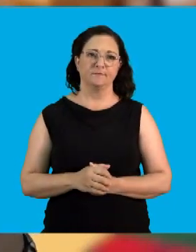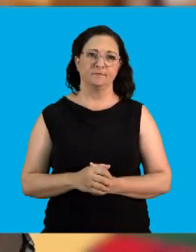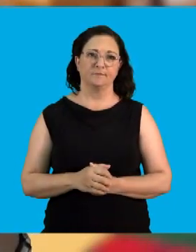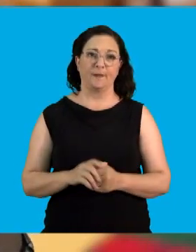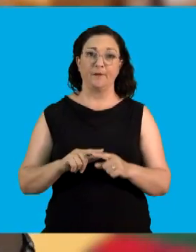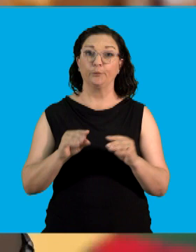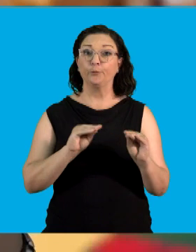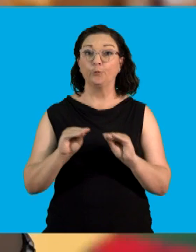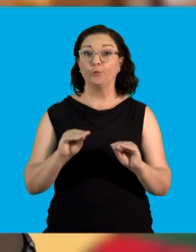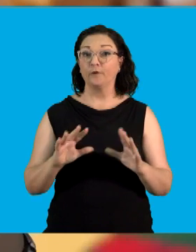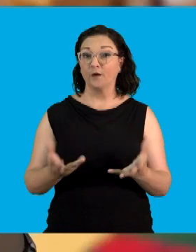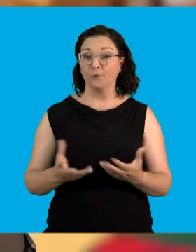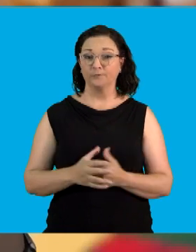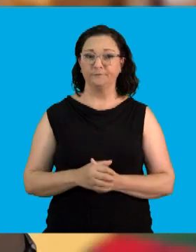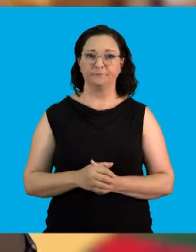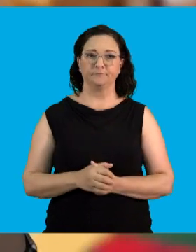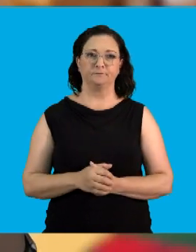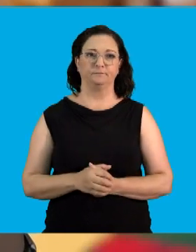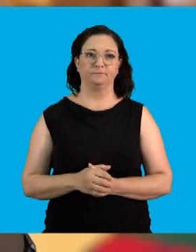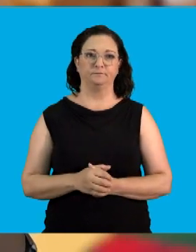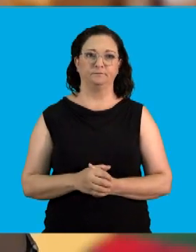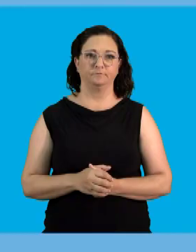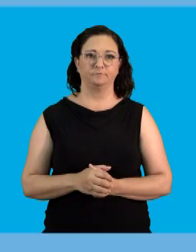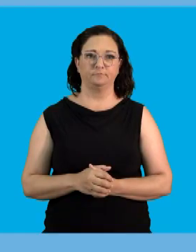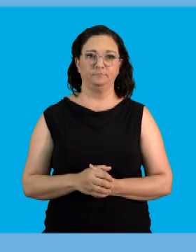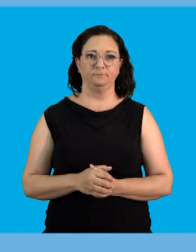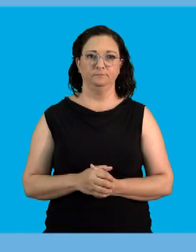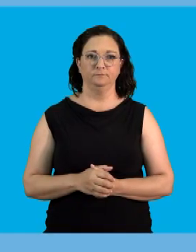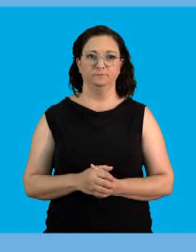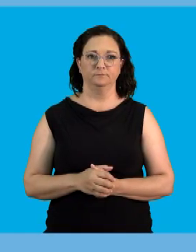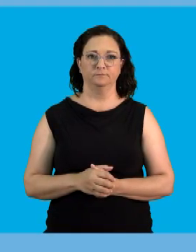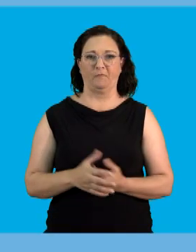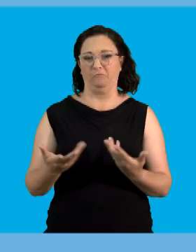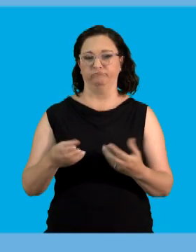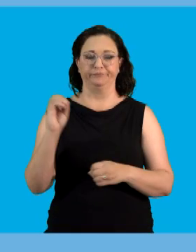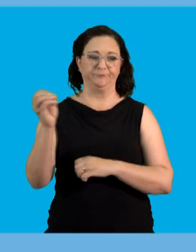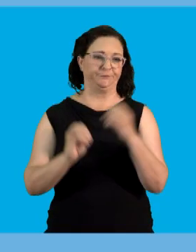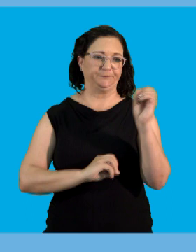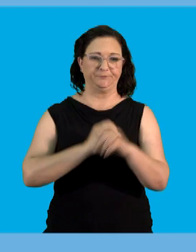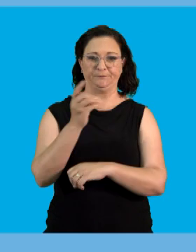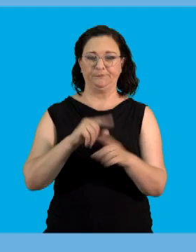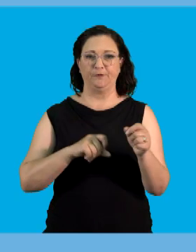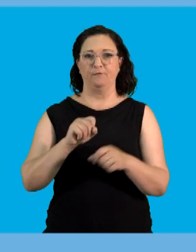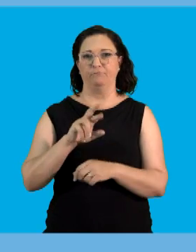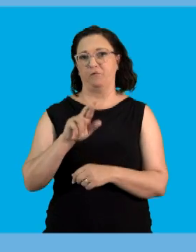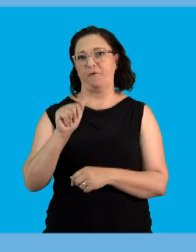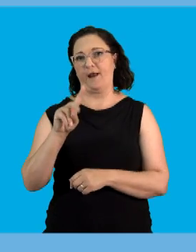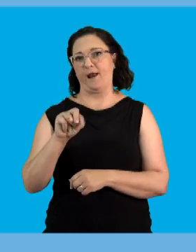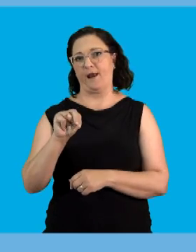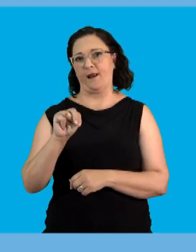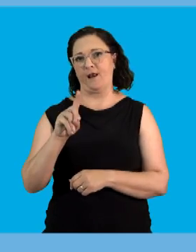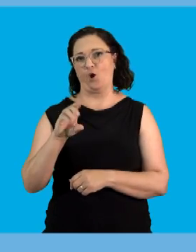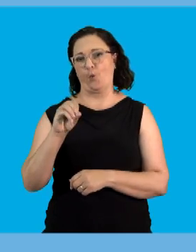that container. Now, what about the movement of particles? So the movement of gas particles, it is random. So it's a